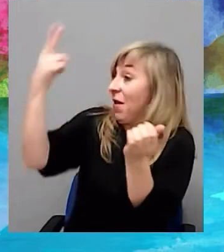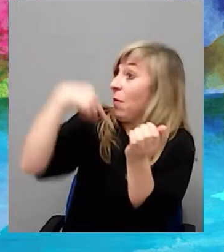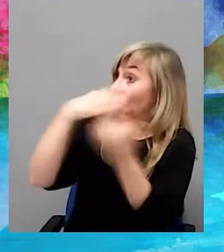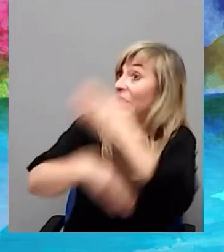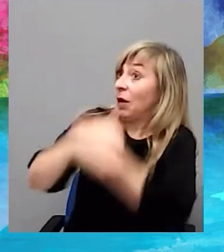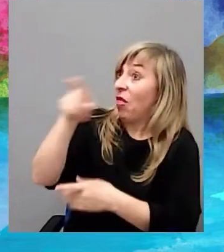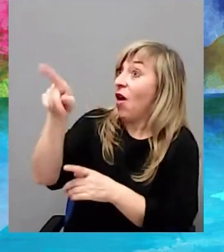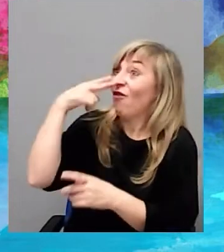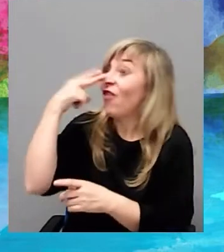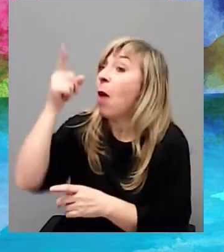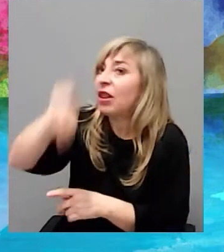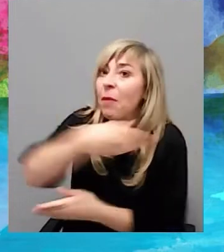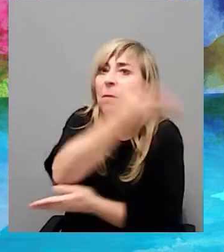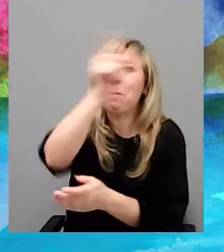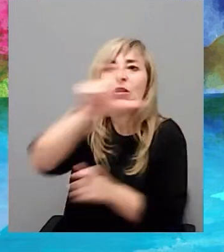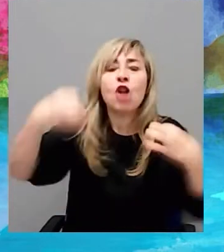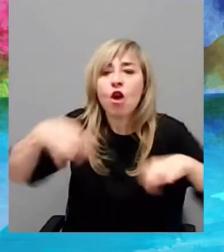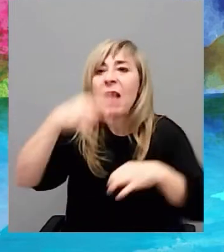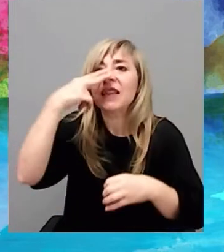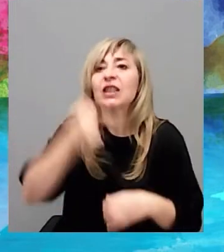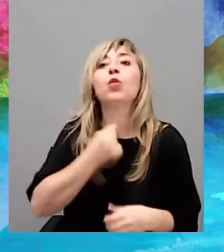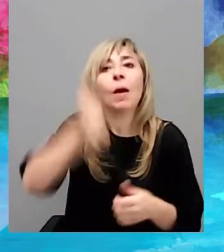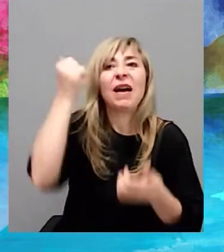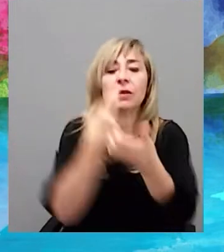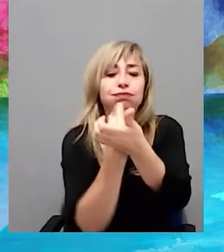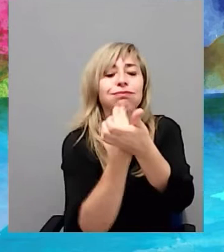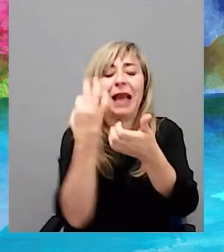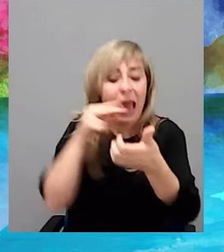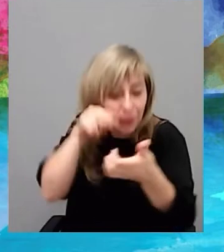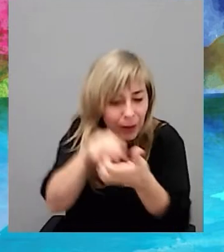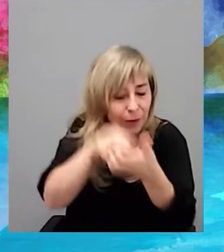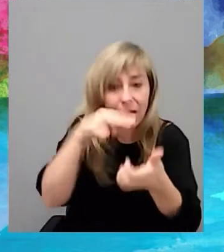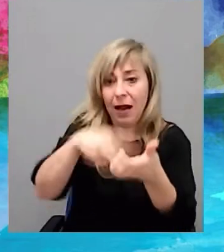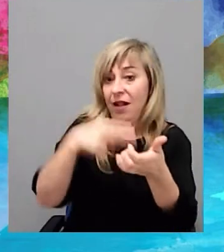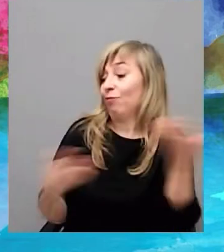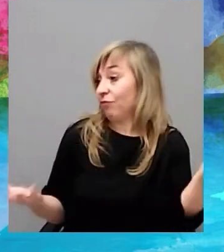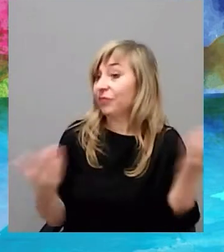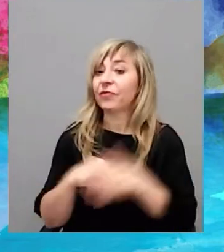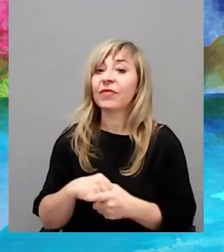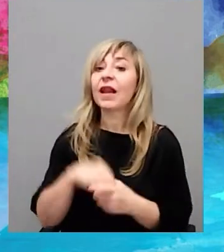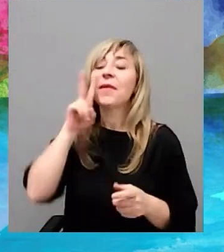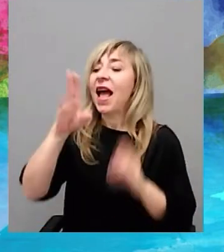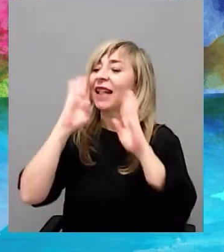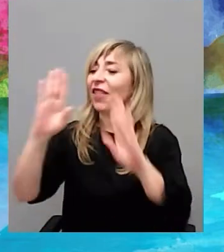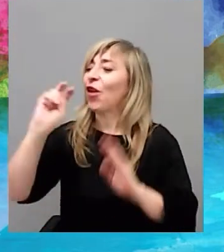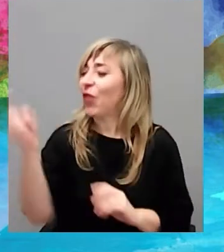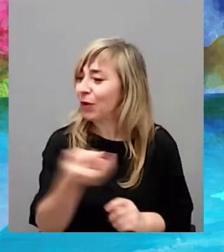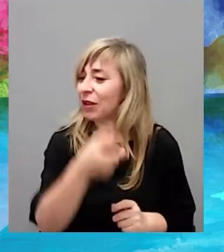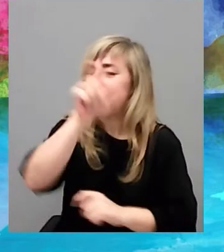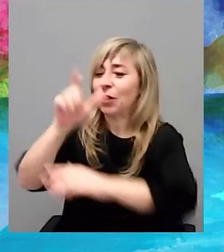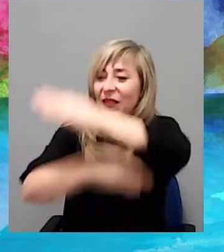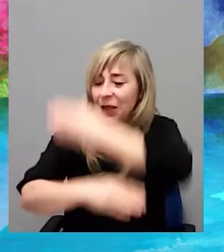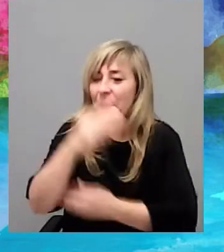different disabilities. It can be very, very helpful. So we have artificial intelligence that